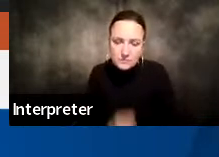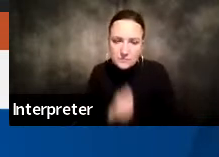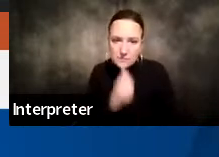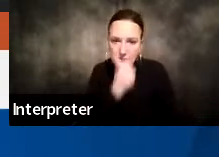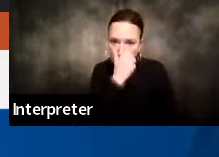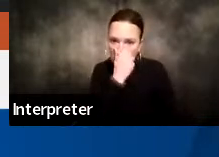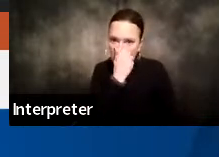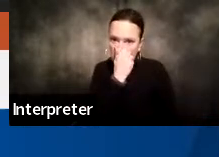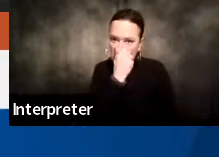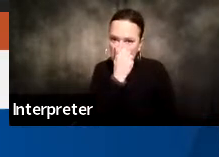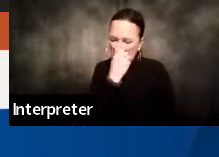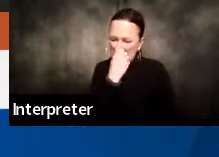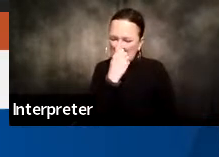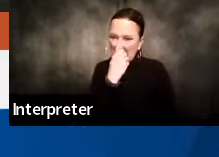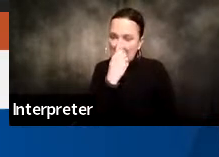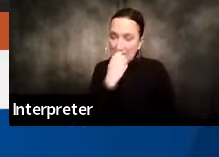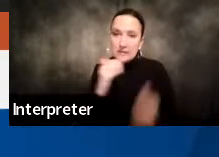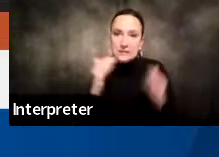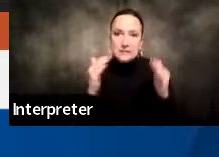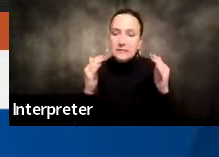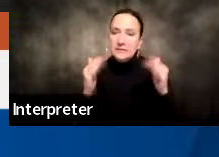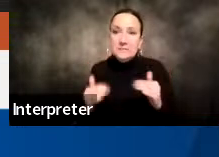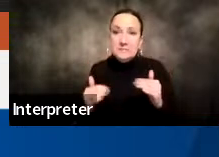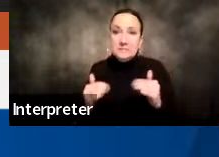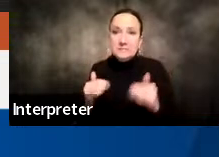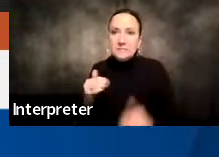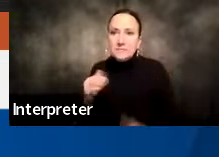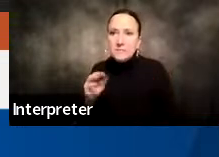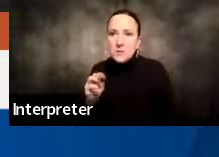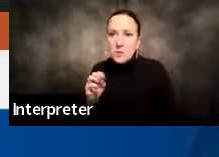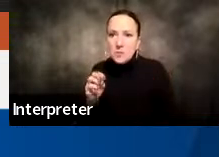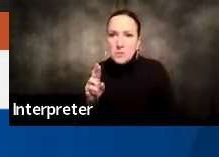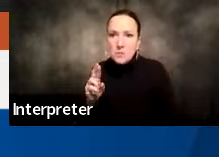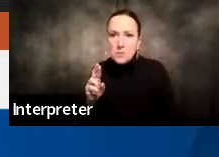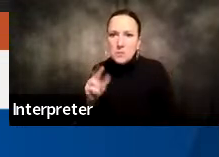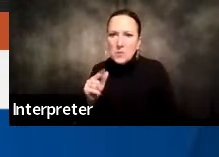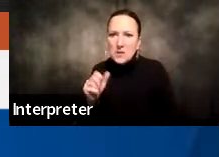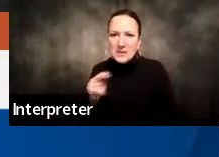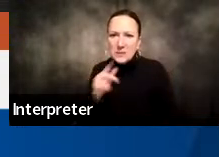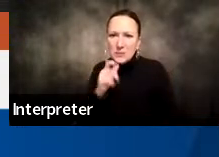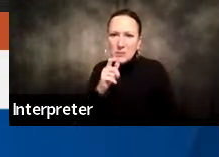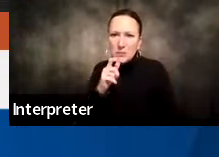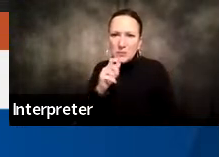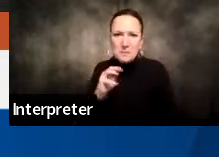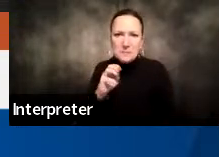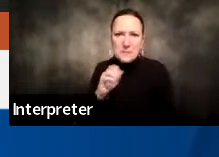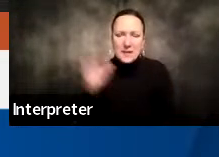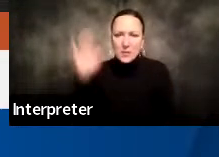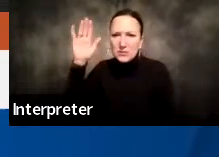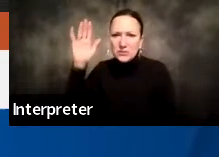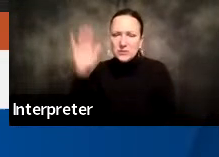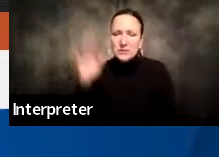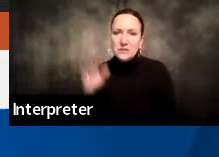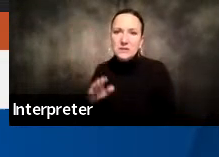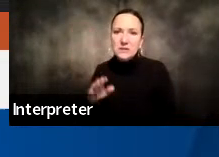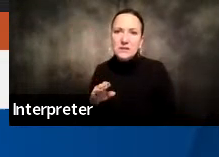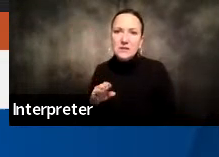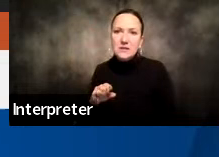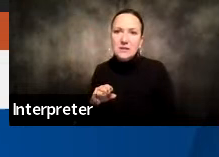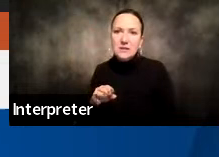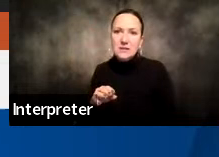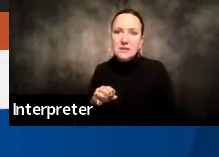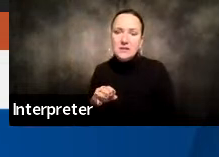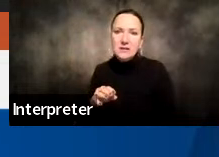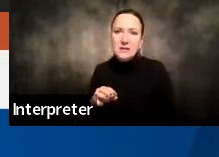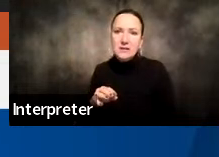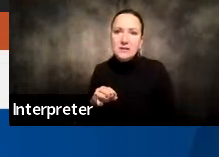Commissioner May, before we go on to Mr. Horgan, you had a question? I do. So actually, I'd like to follow up on